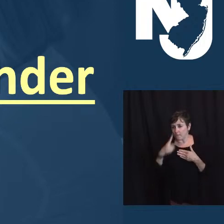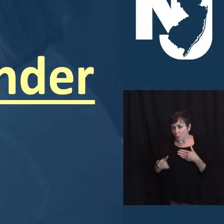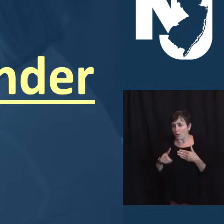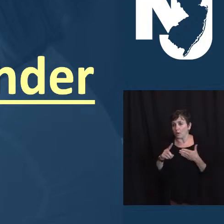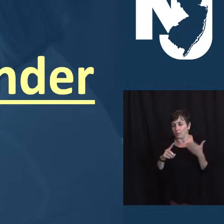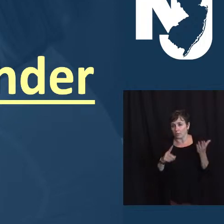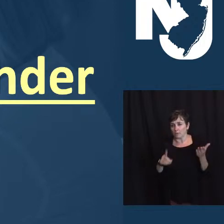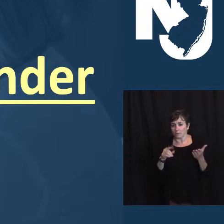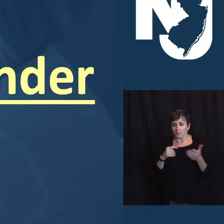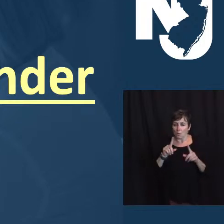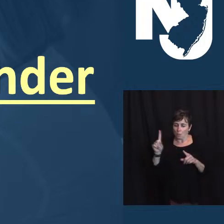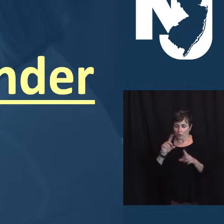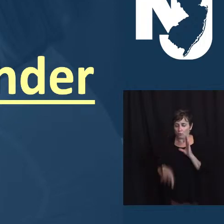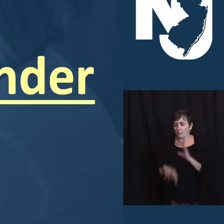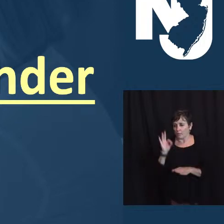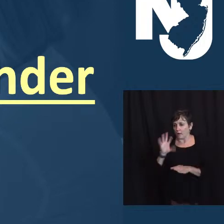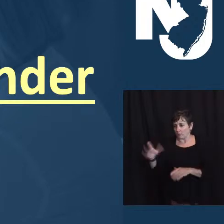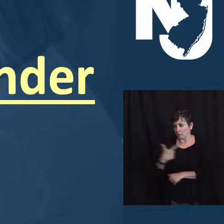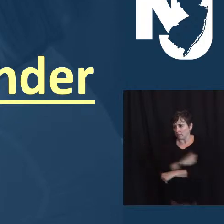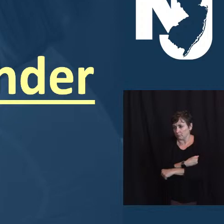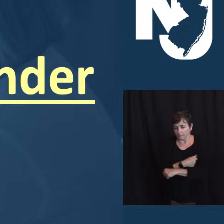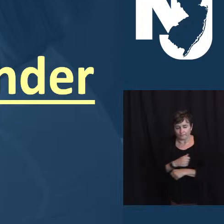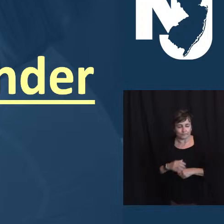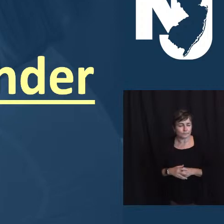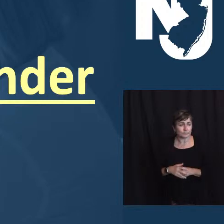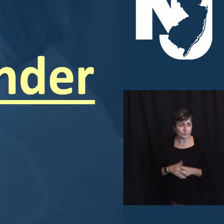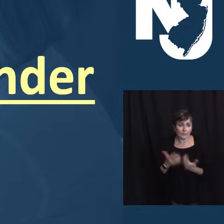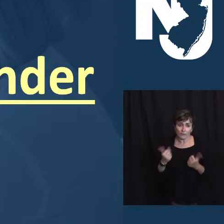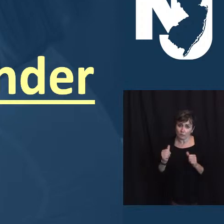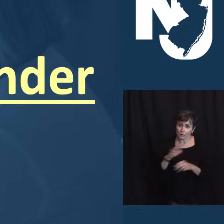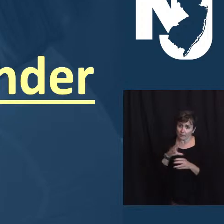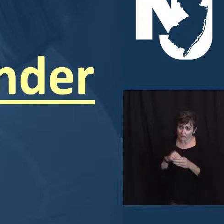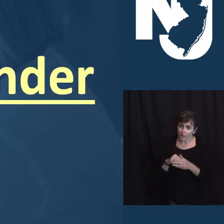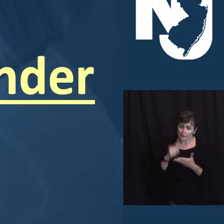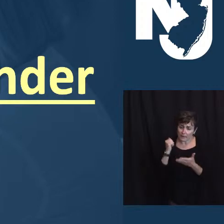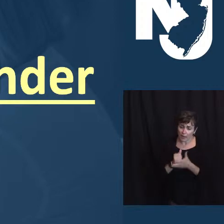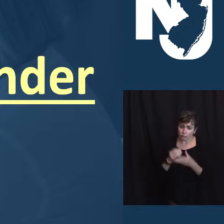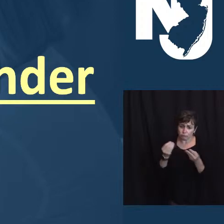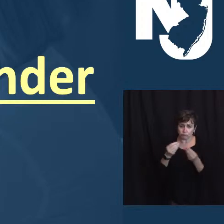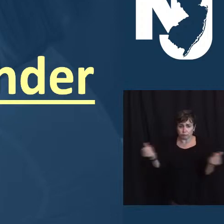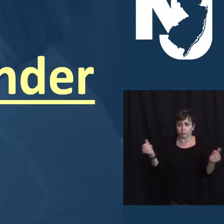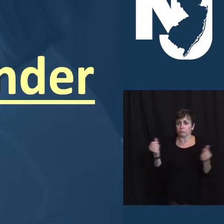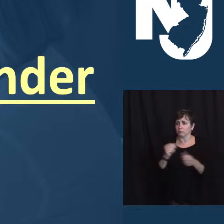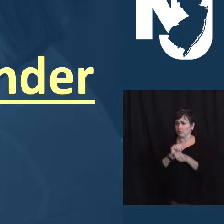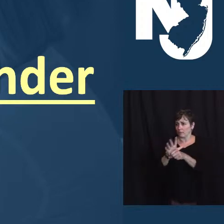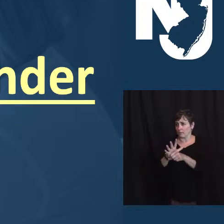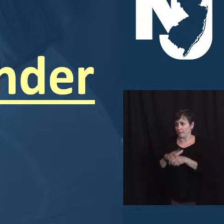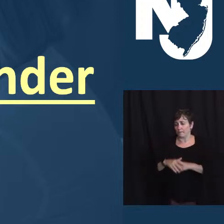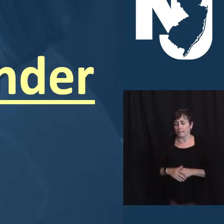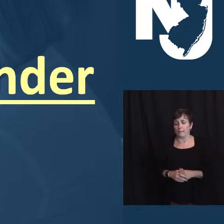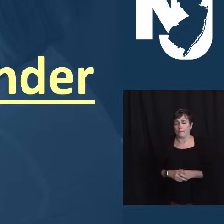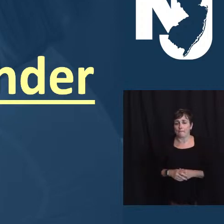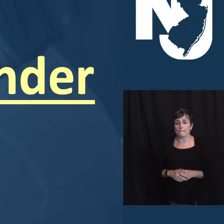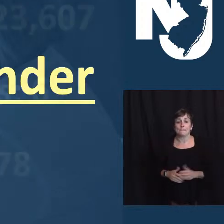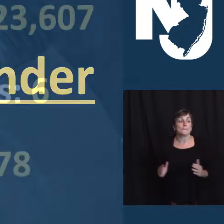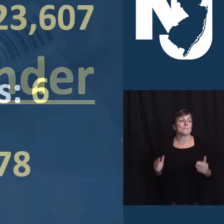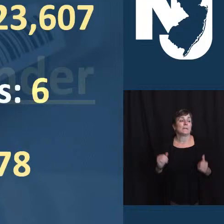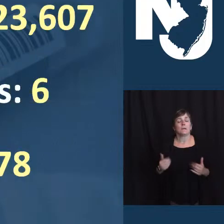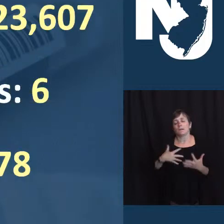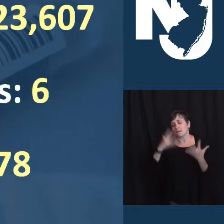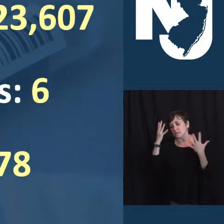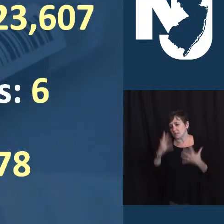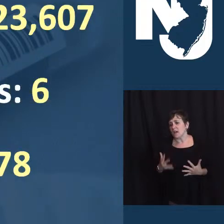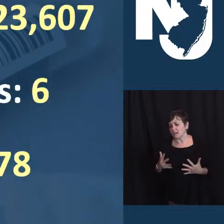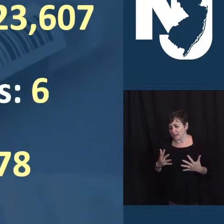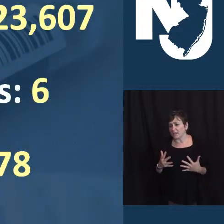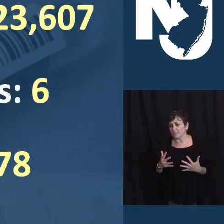covid19.nj.gov/finder, and go play your part in ending the pandemic and moving our state forward. Sadly, however, we continue